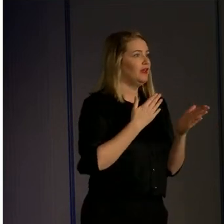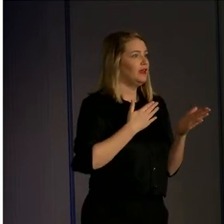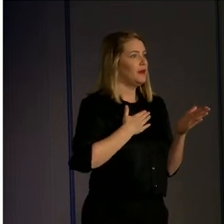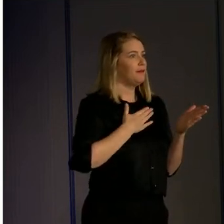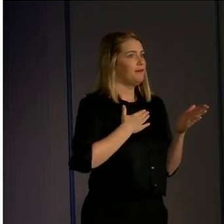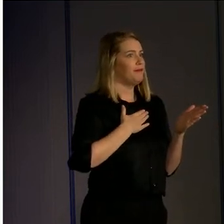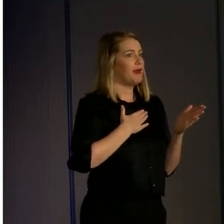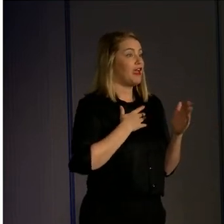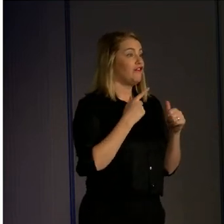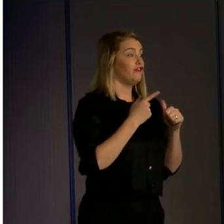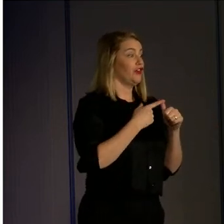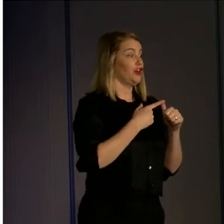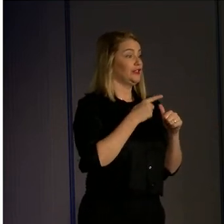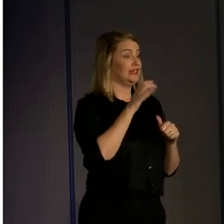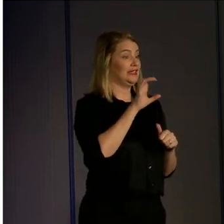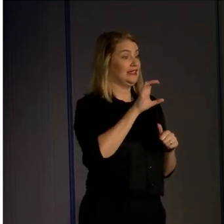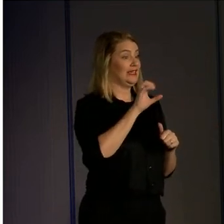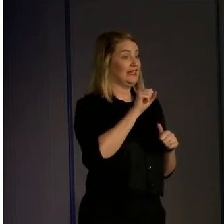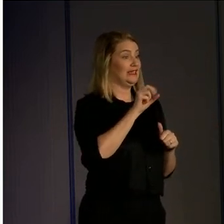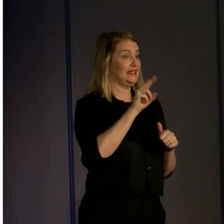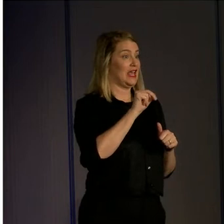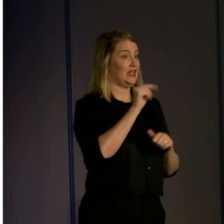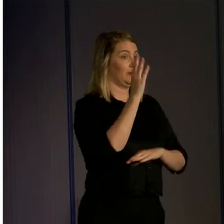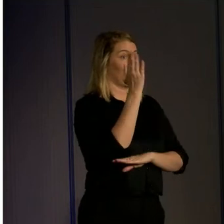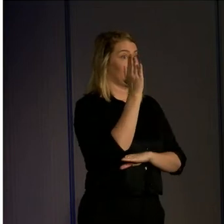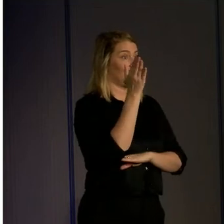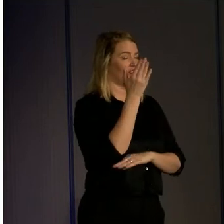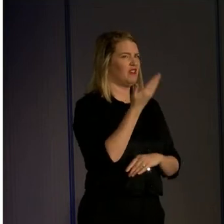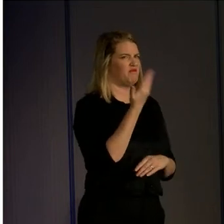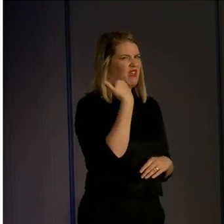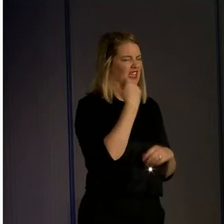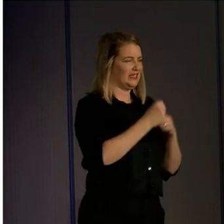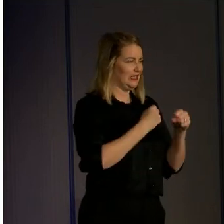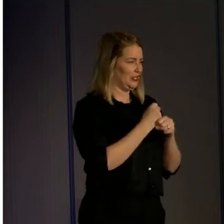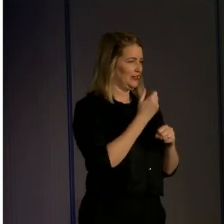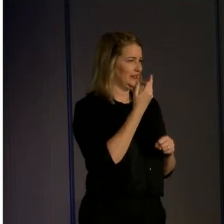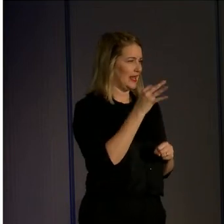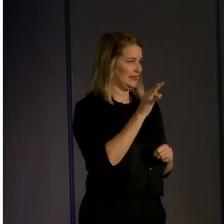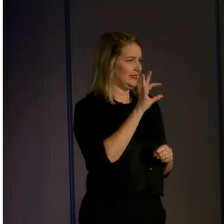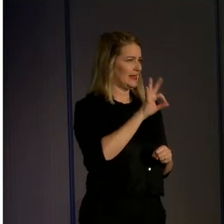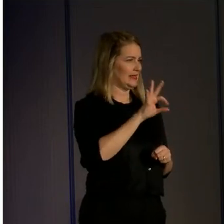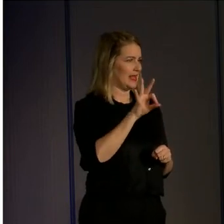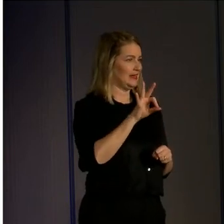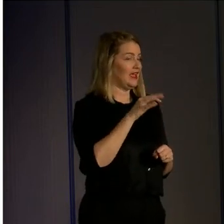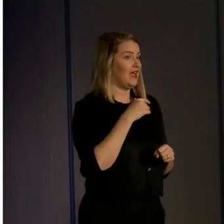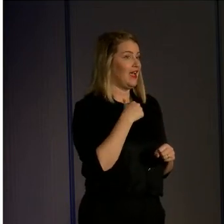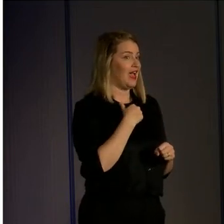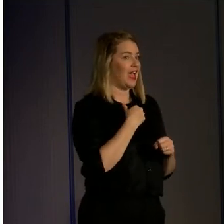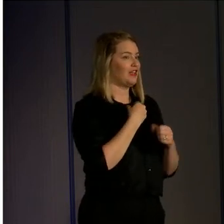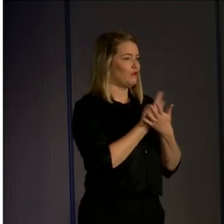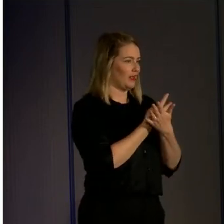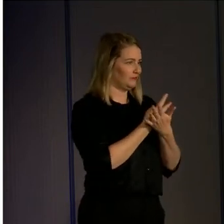first CSUN presentation. Again, it was back in 1999. I was a grad